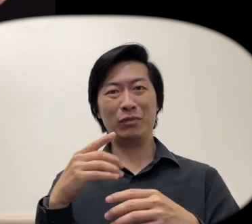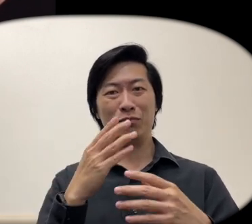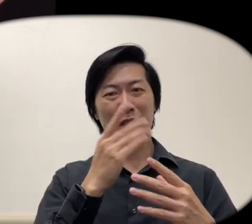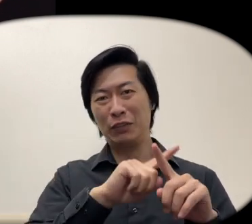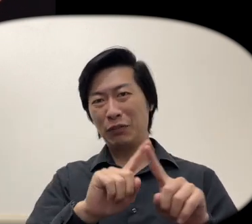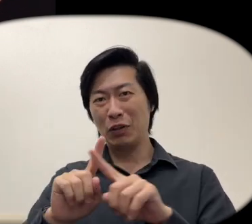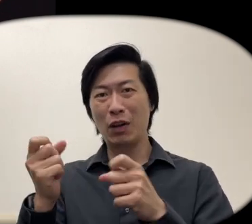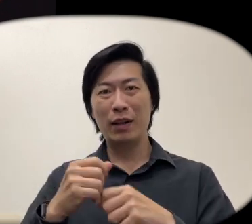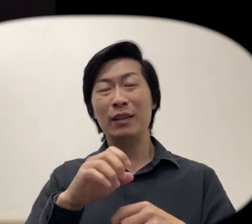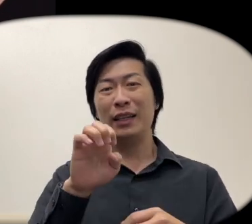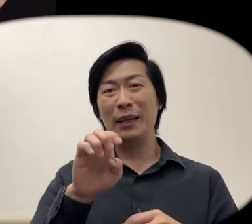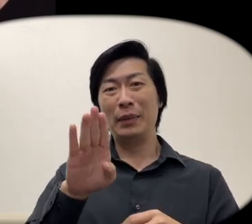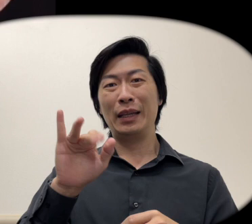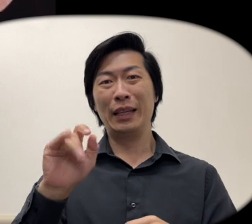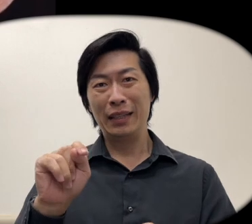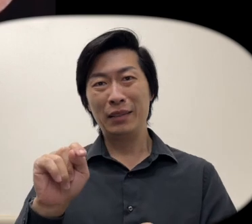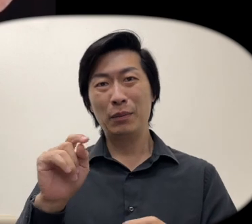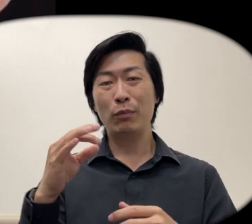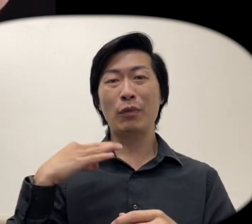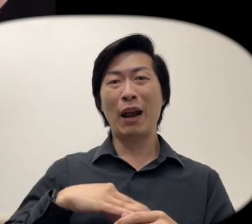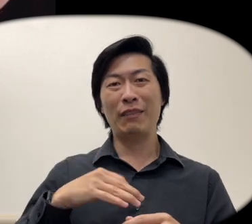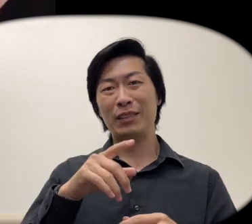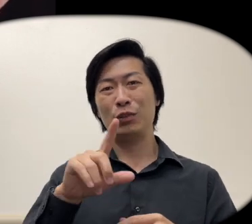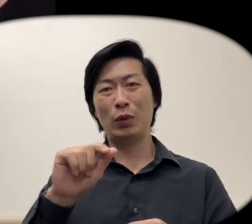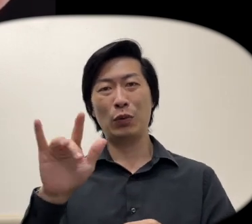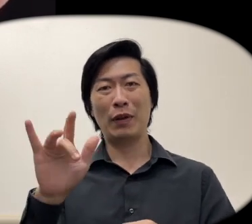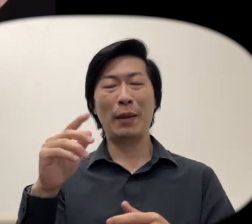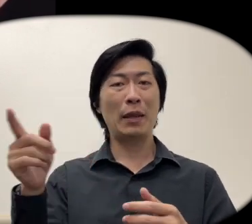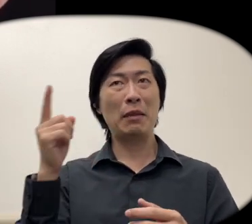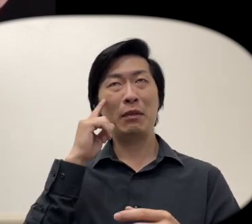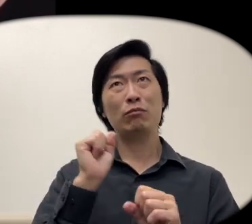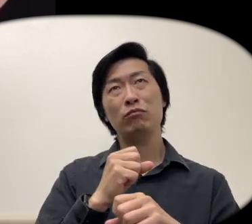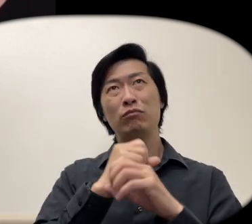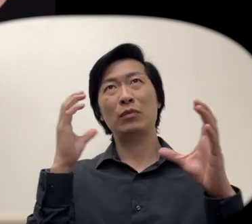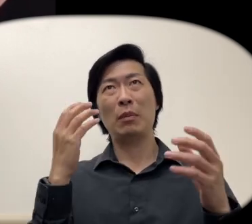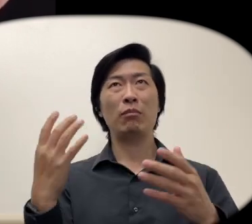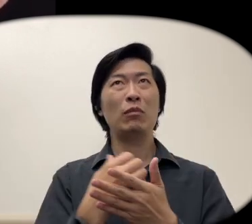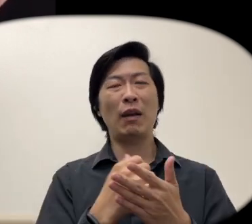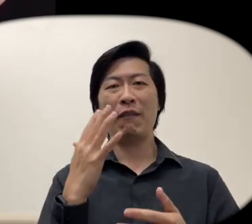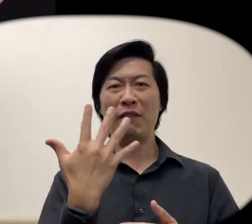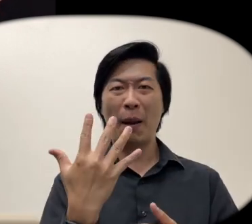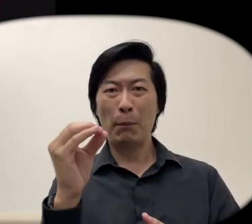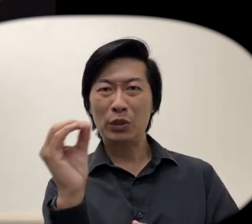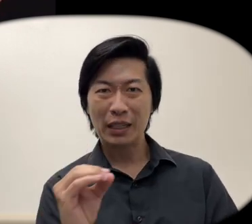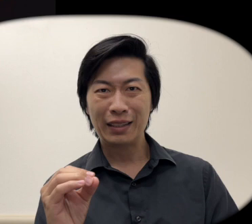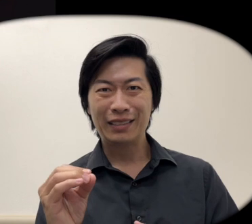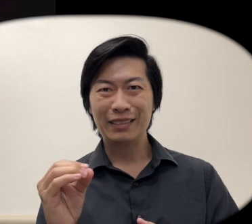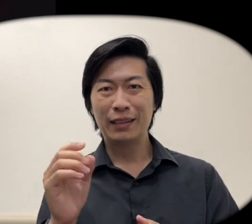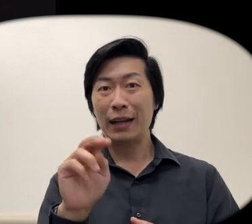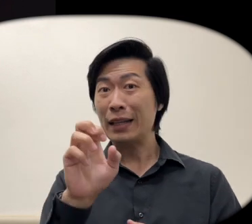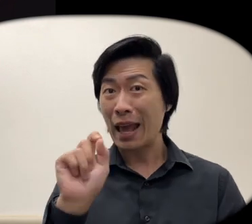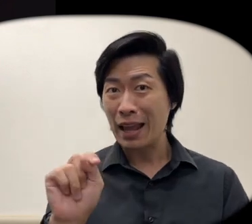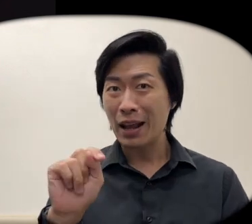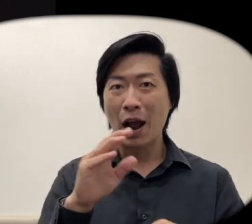margin in 2025. What that basically means is that they think they can make about 5% profitability net on their EV business. So